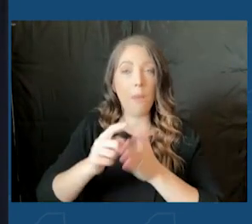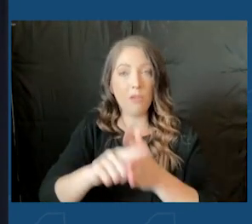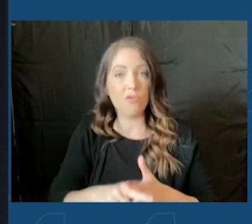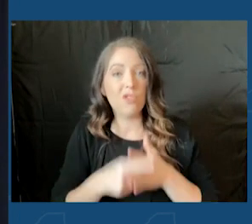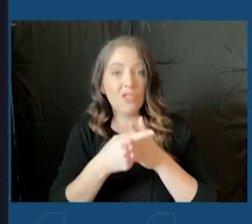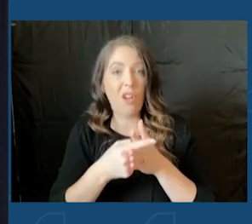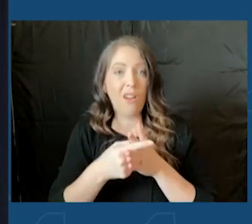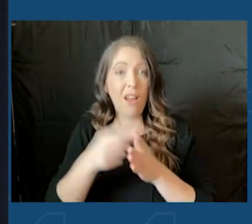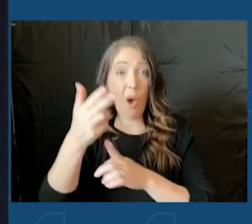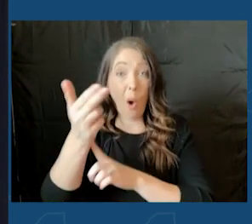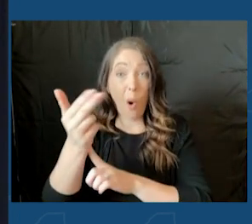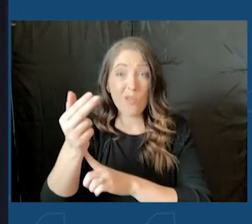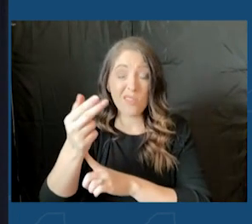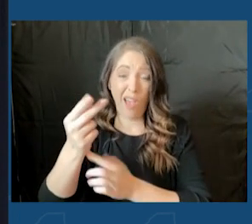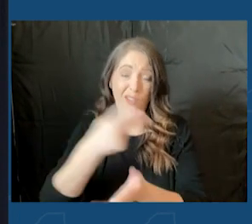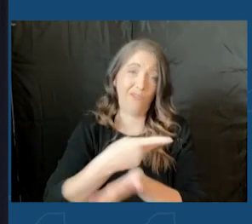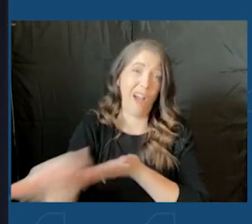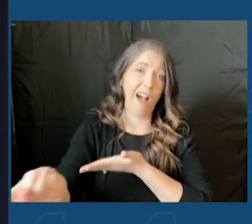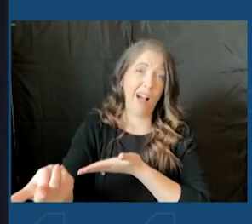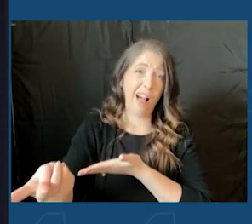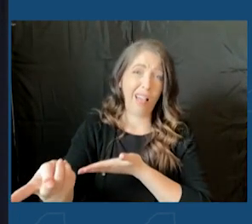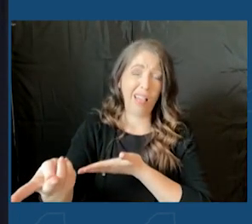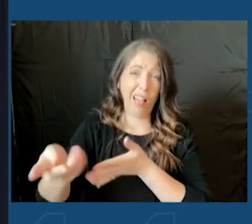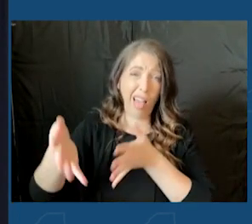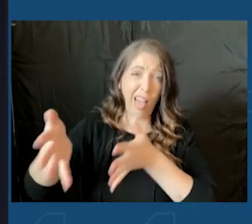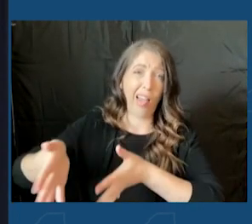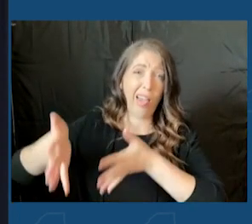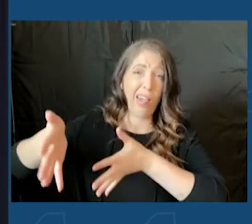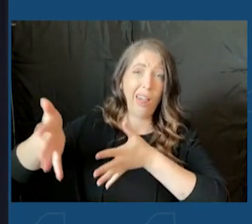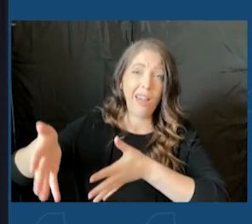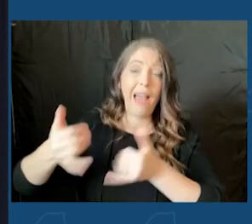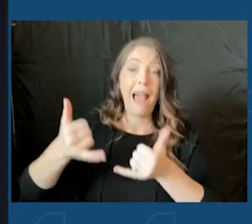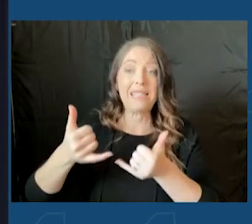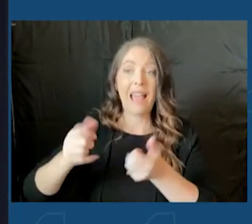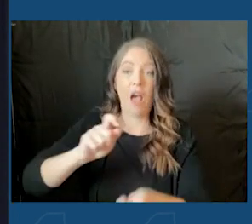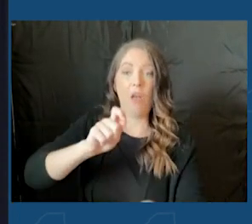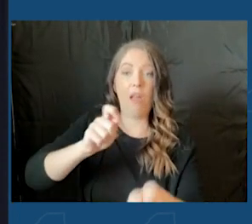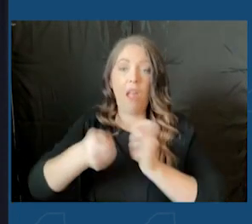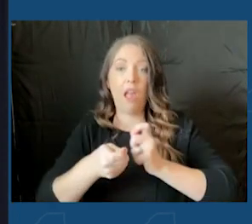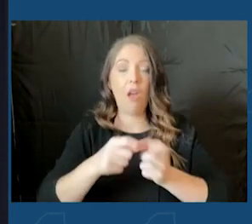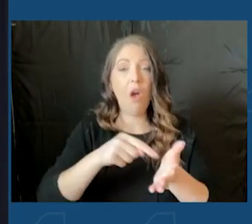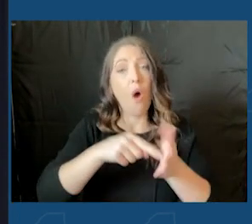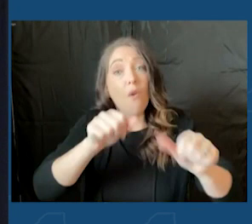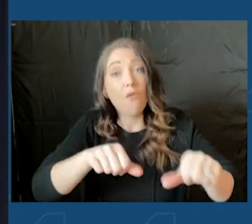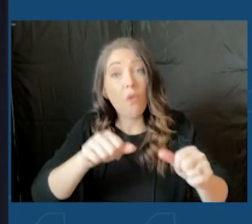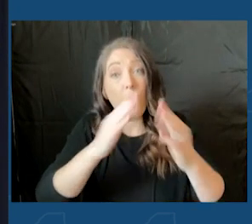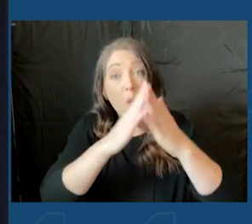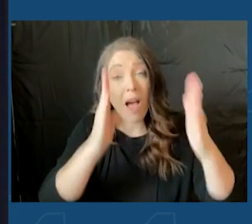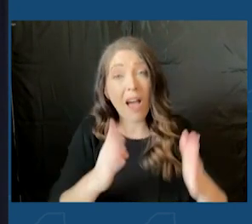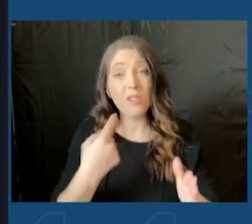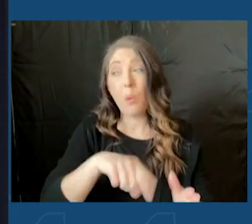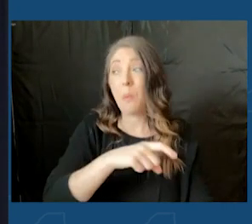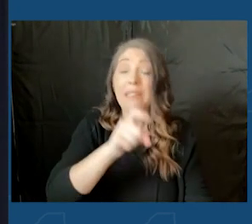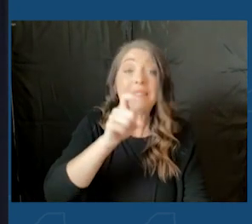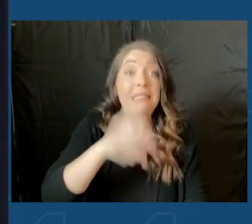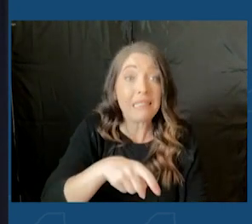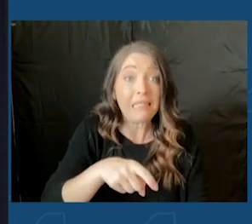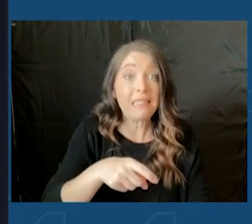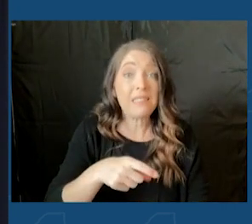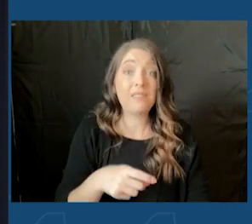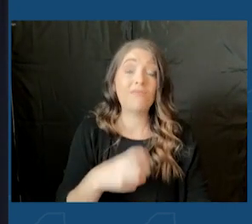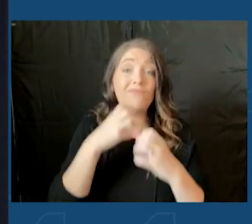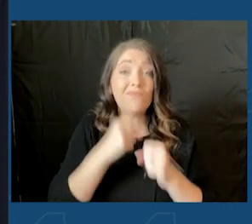hotels into the affordable and supportive housing that we so desperately need and deserve as New Yorkers,